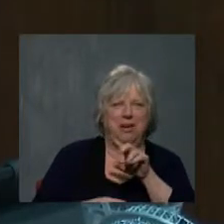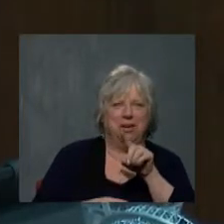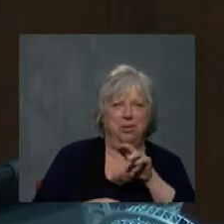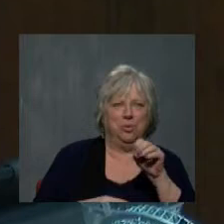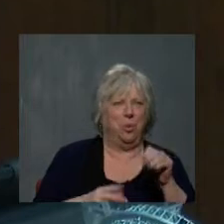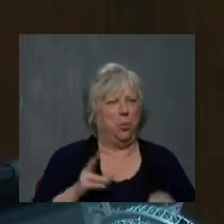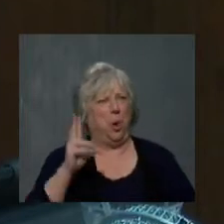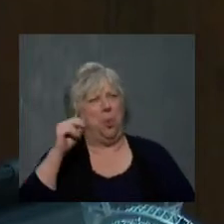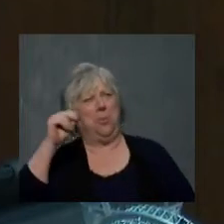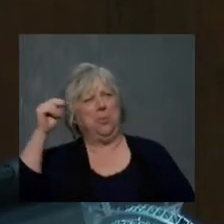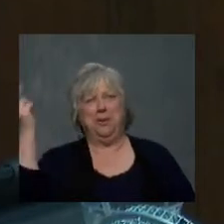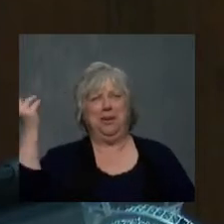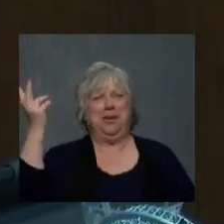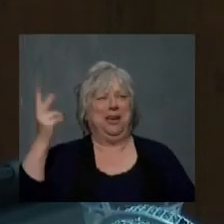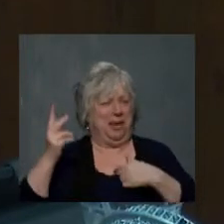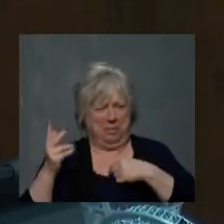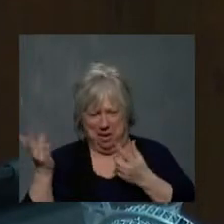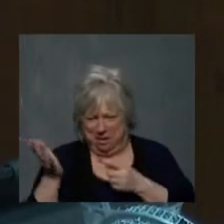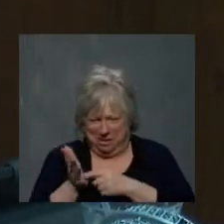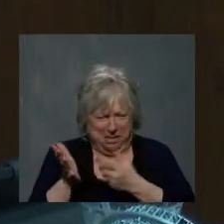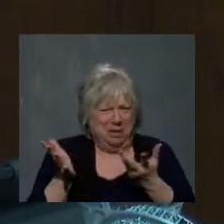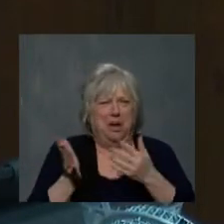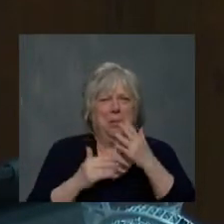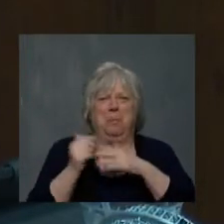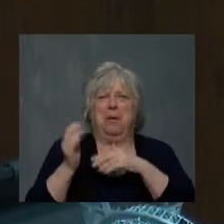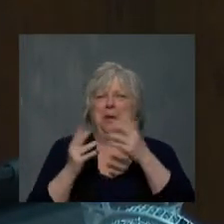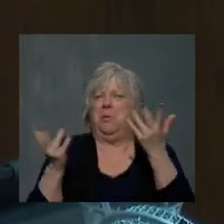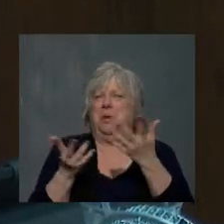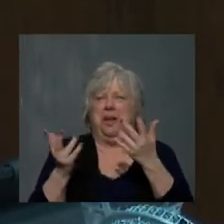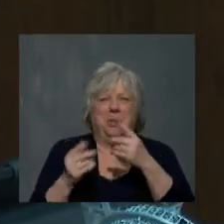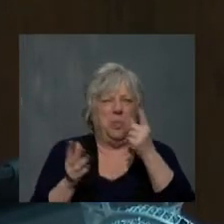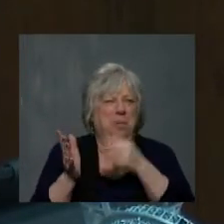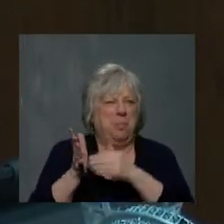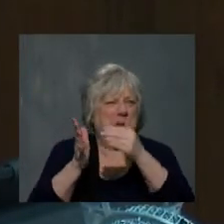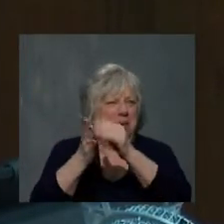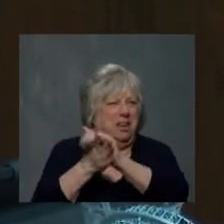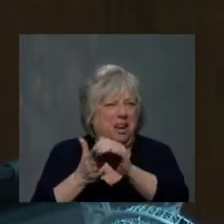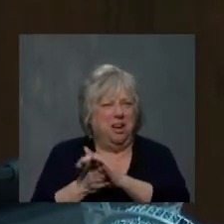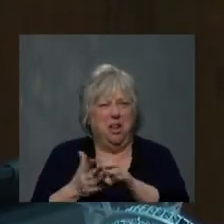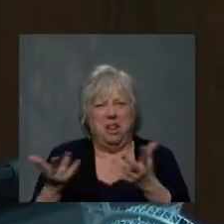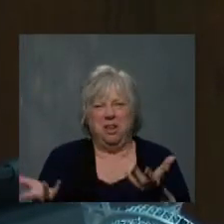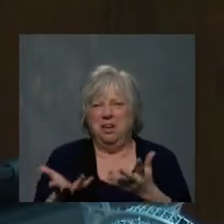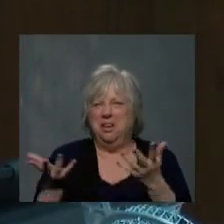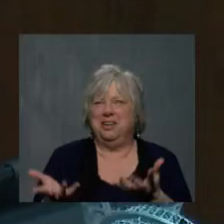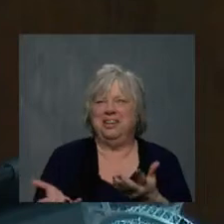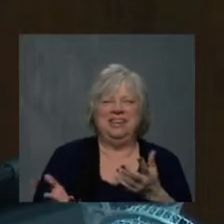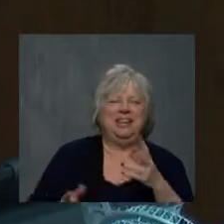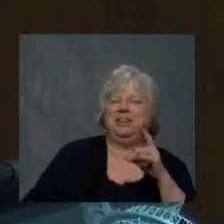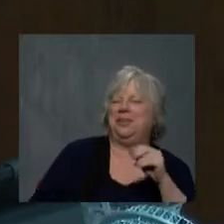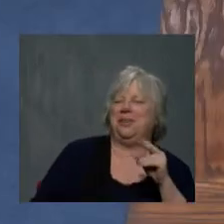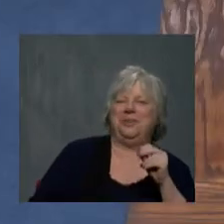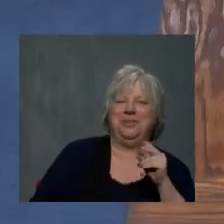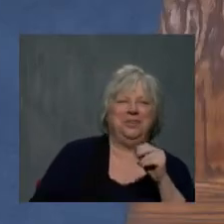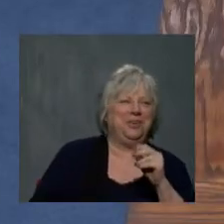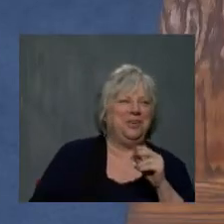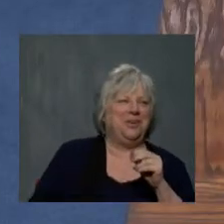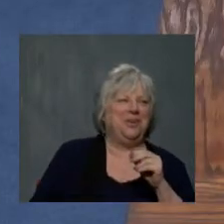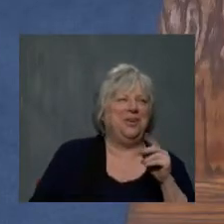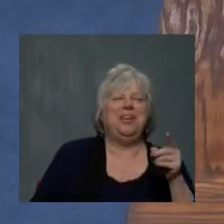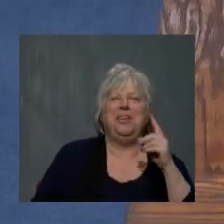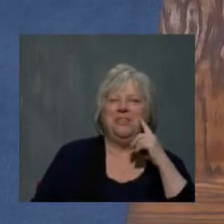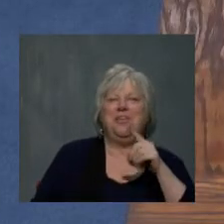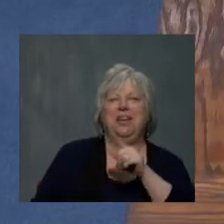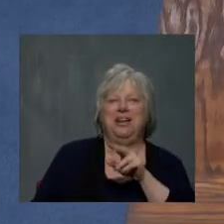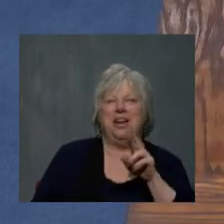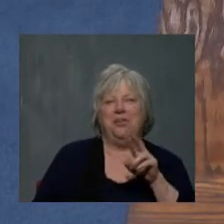there. And I'm like, okay, we building a building for $1 million. Where we get that money from? No, this is for the